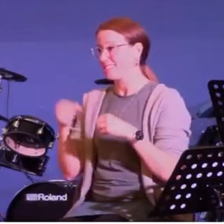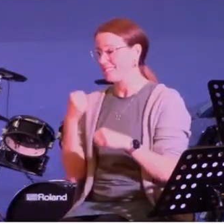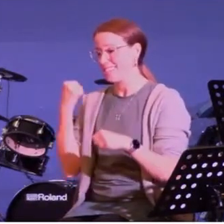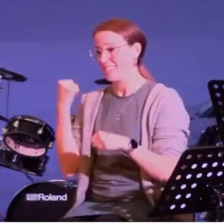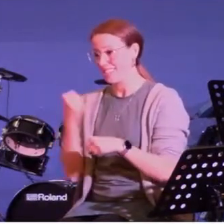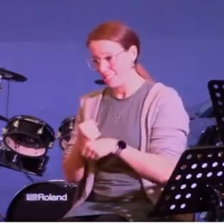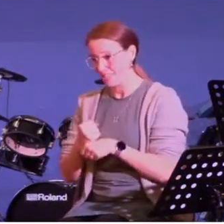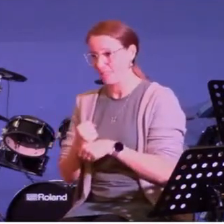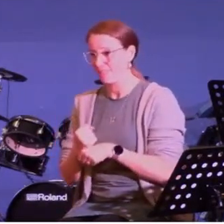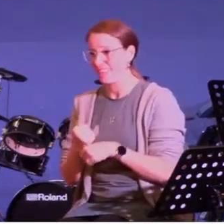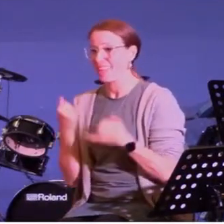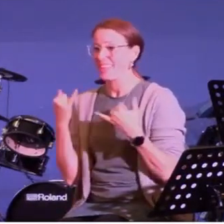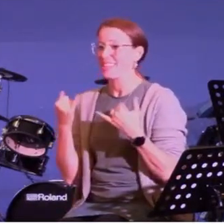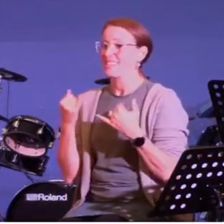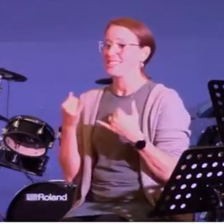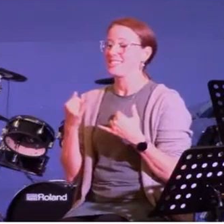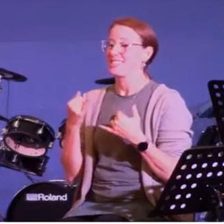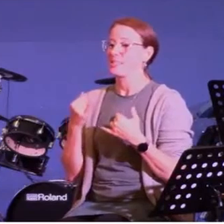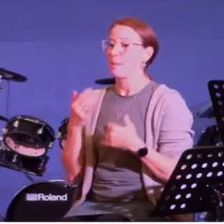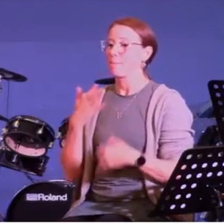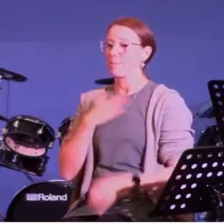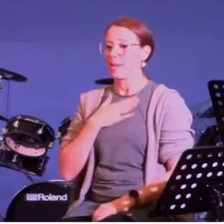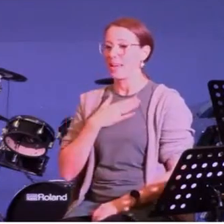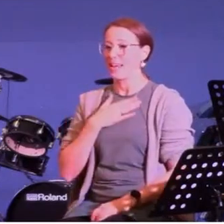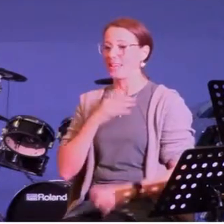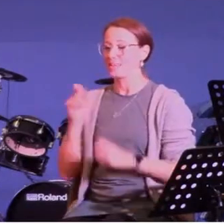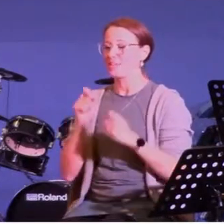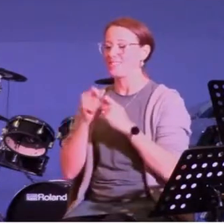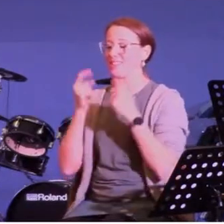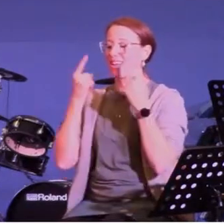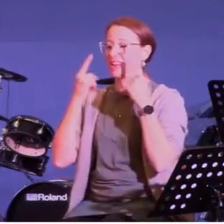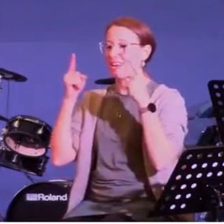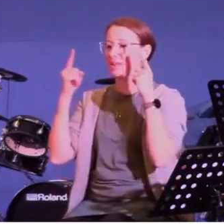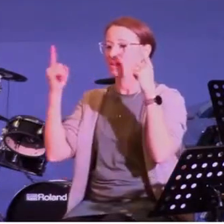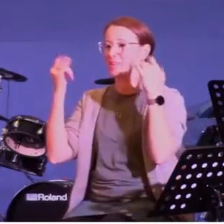to share with you guys that this.